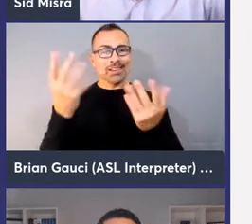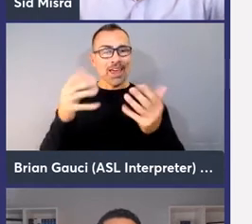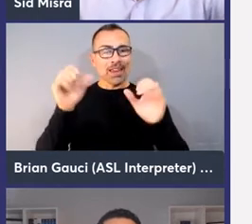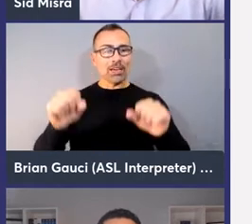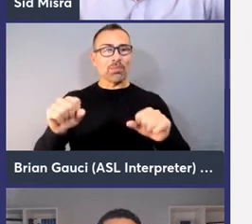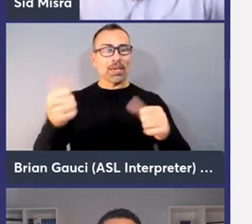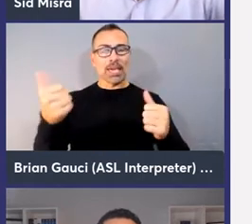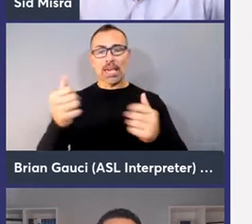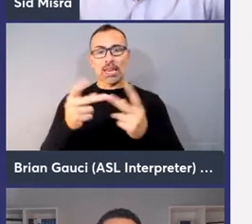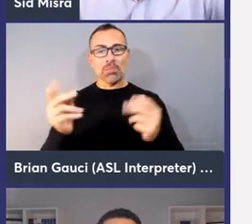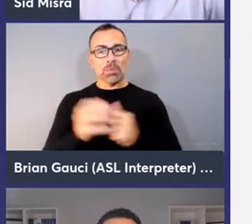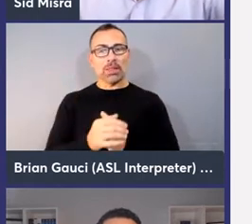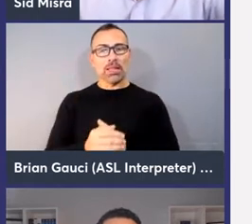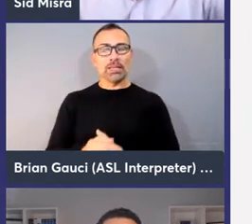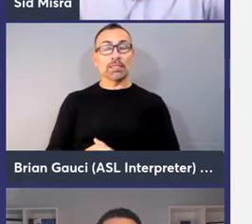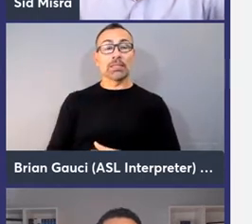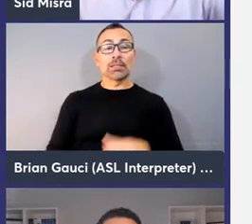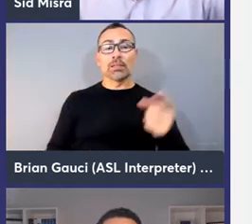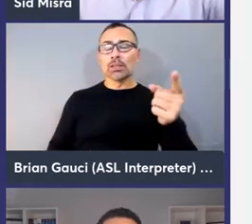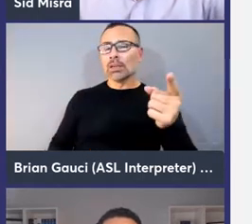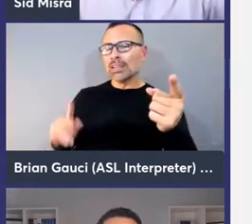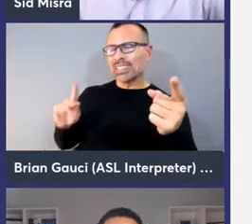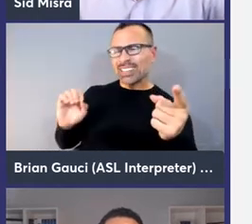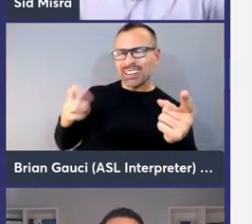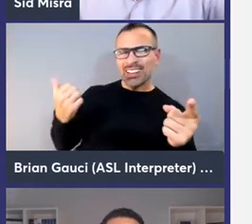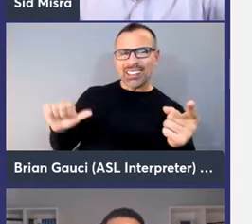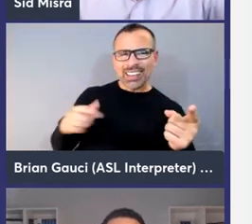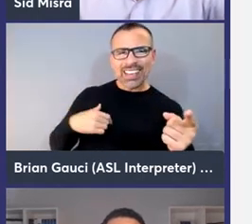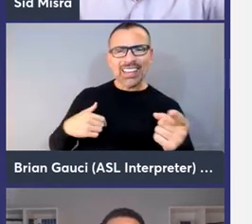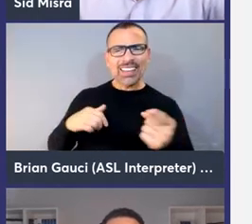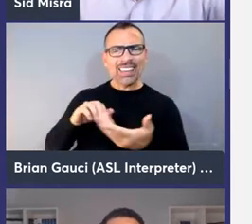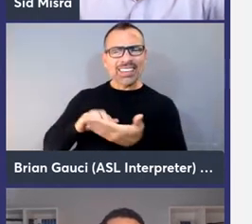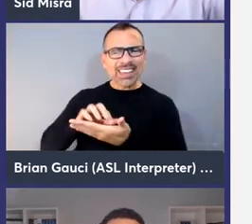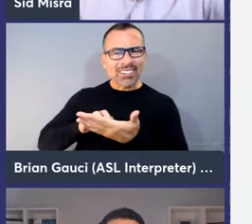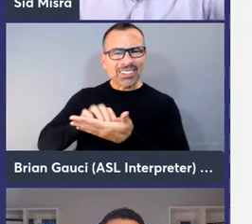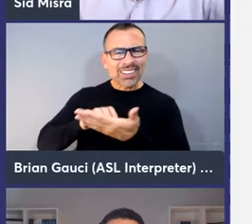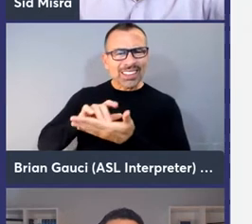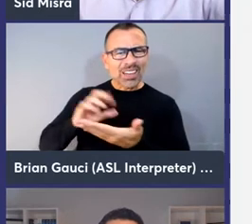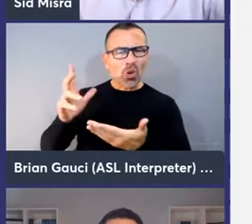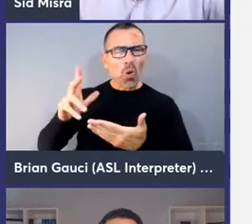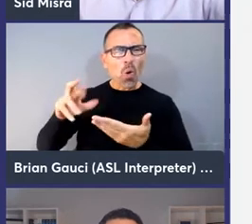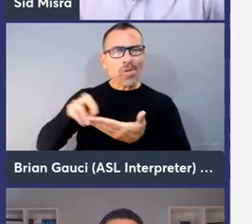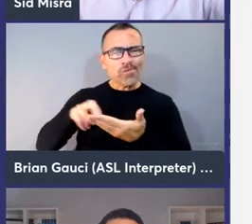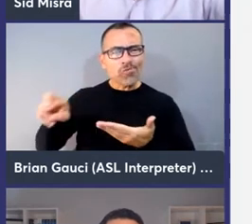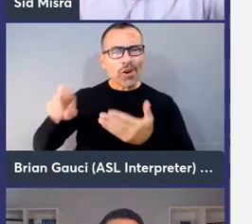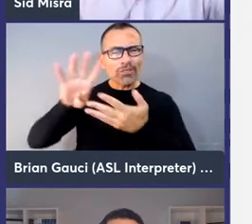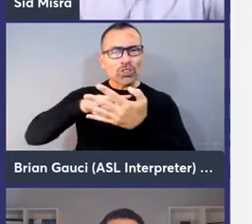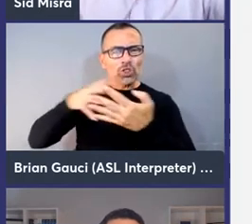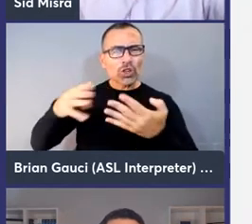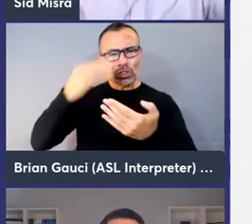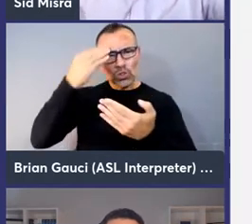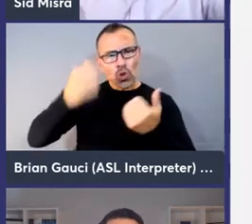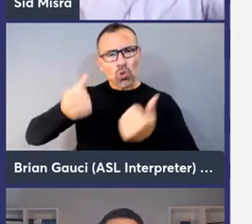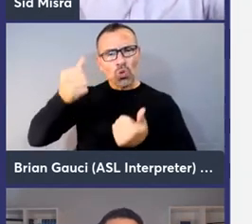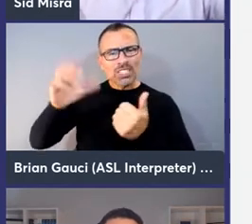or like reference charts that customers can use to help understand what they should select for storage capacity?